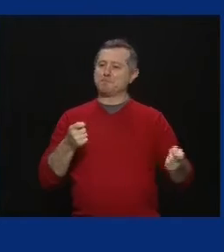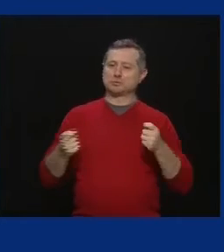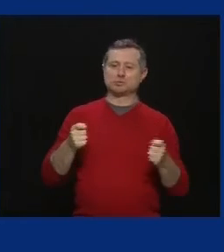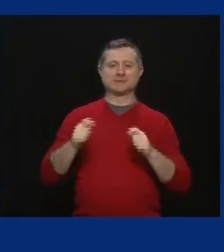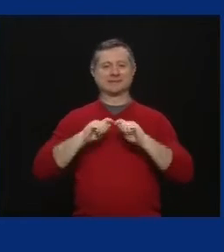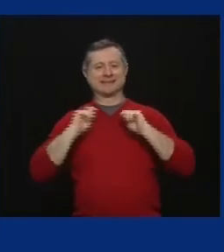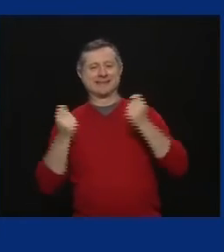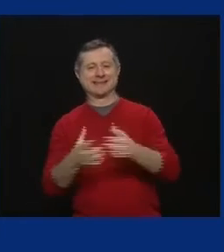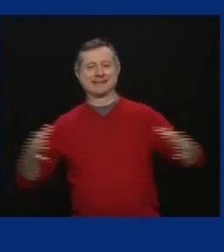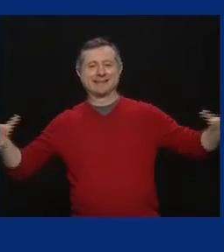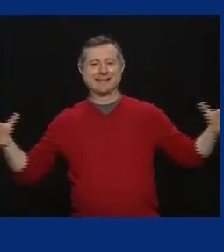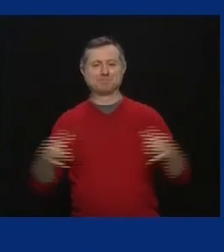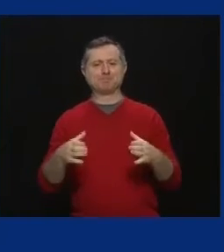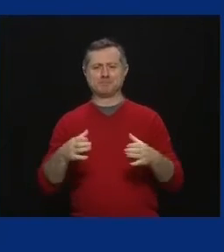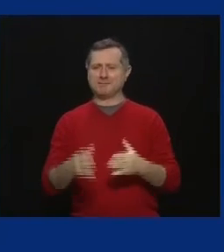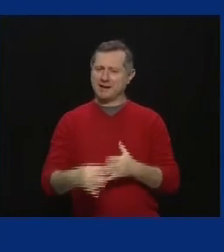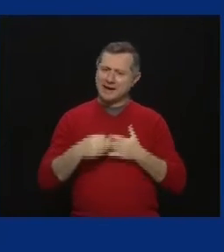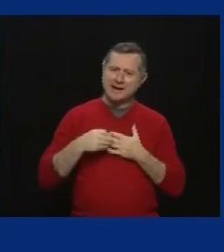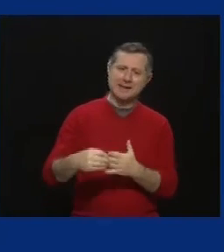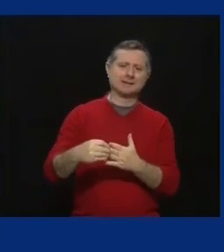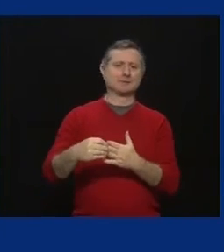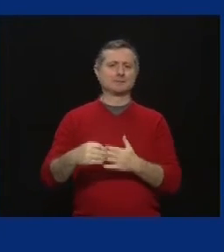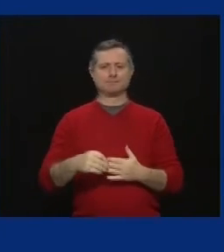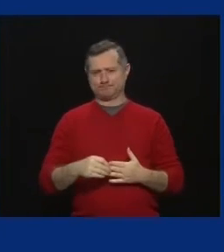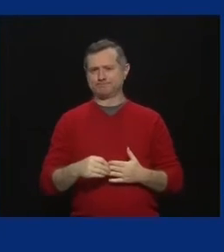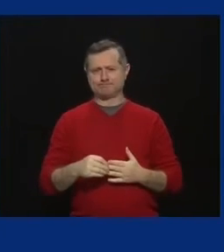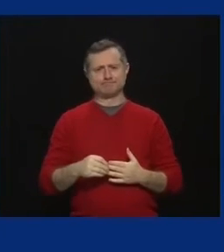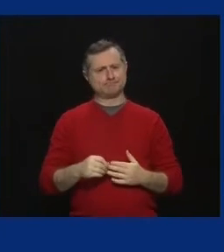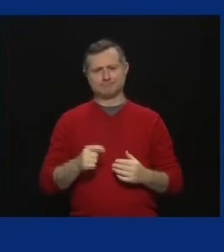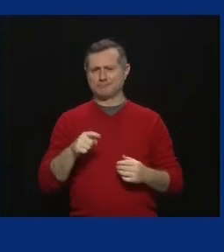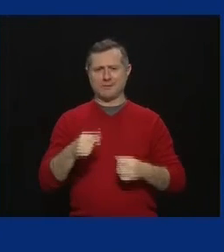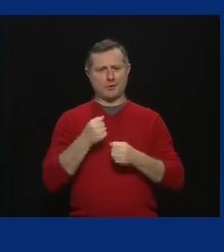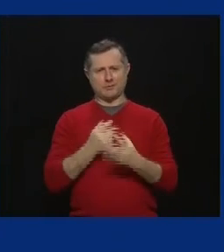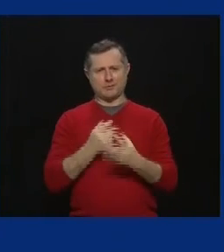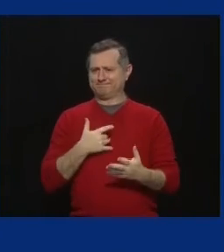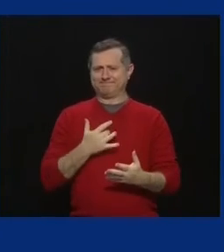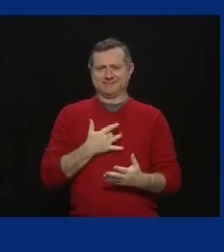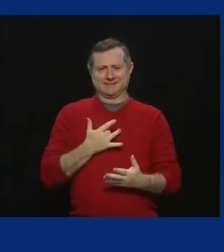will continue to follow this breaking story and provide updates on air and online.